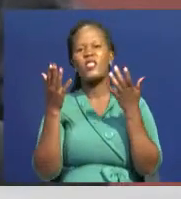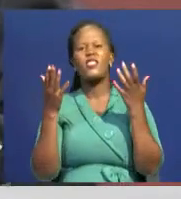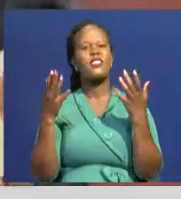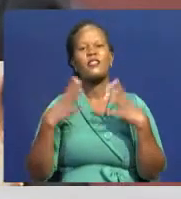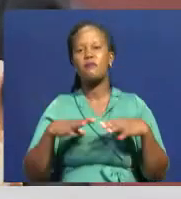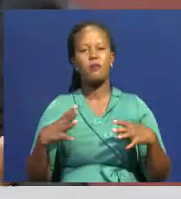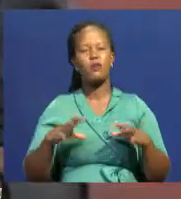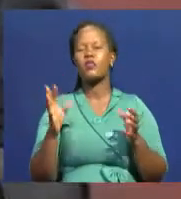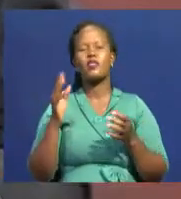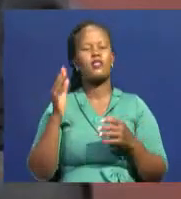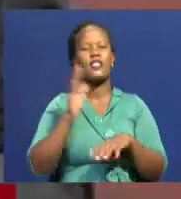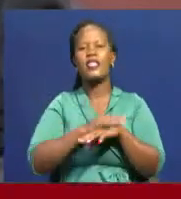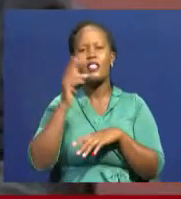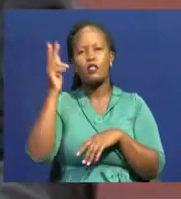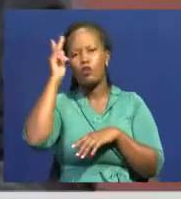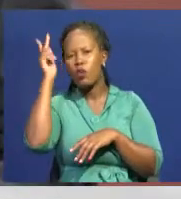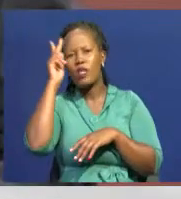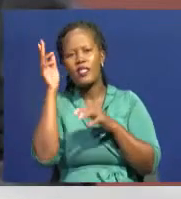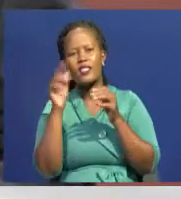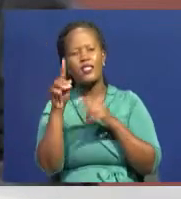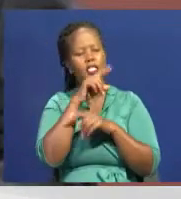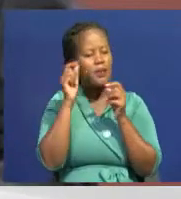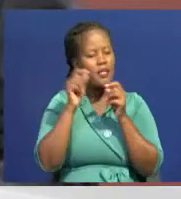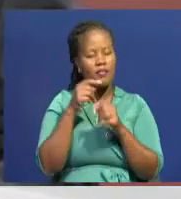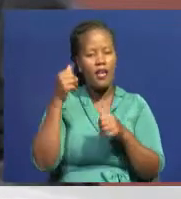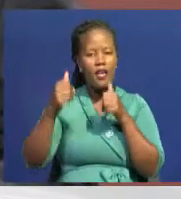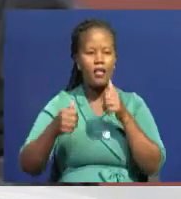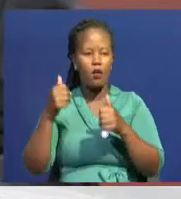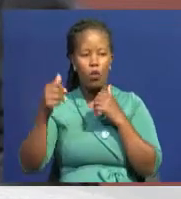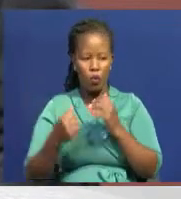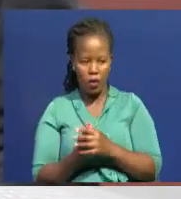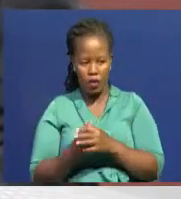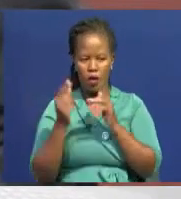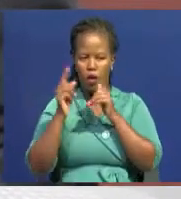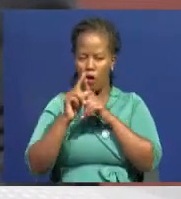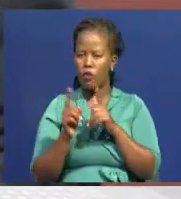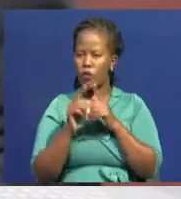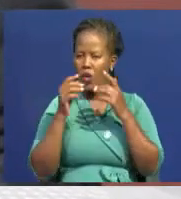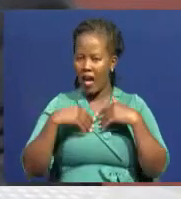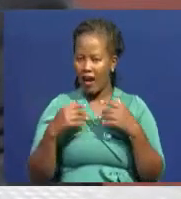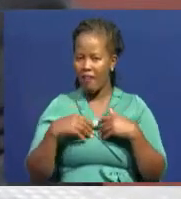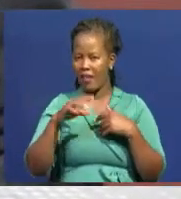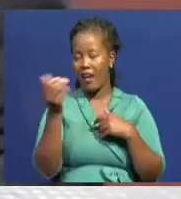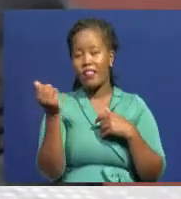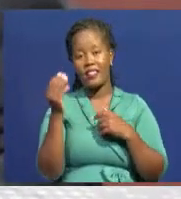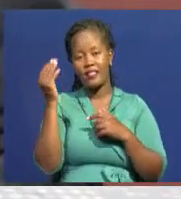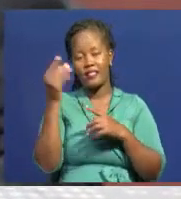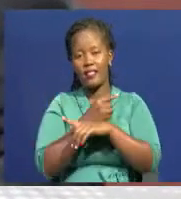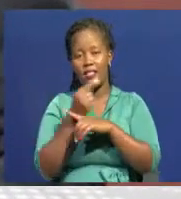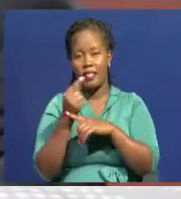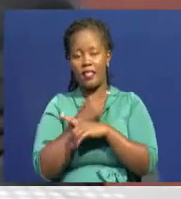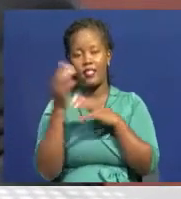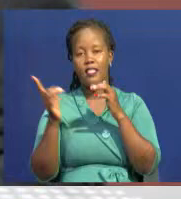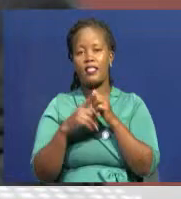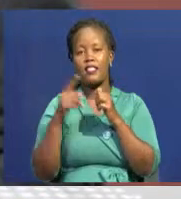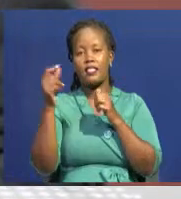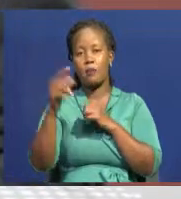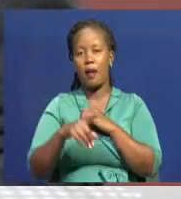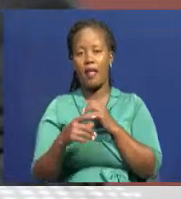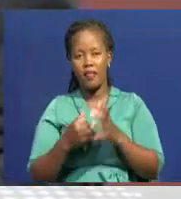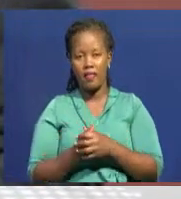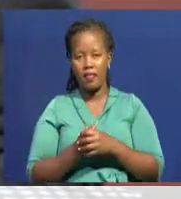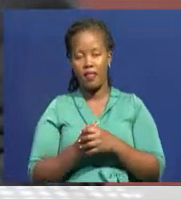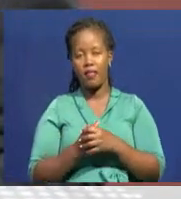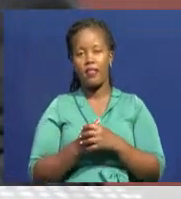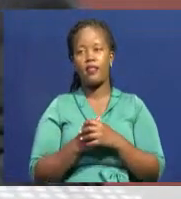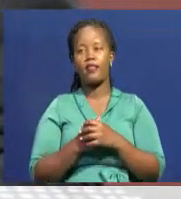enlightens them on what is it exactly. And then also we have the brokerage, which is the sales agent course, which is a 6-month course.